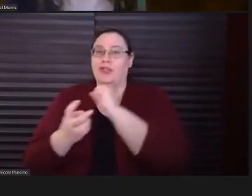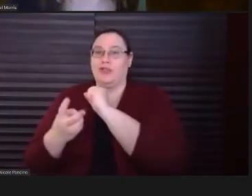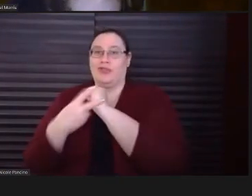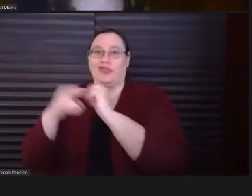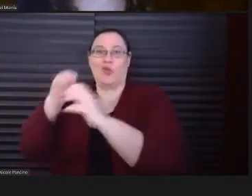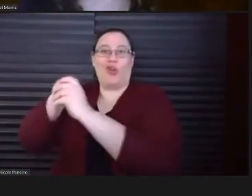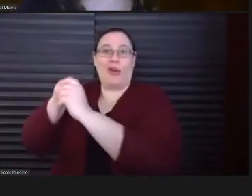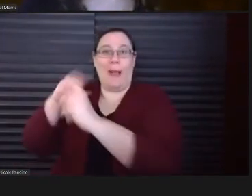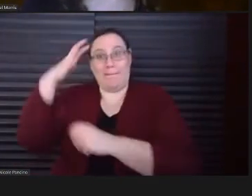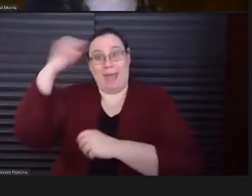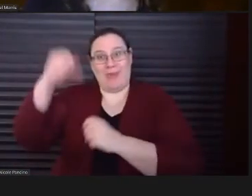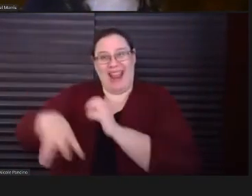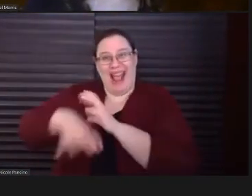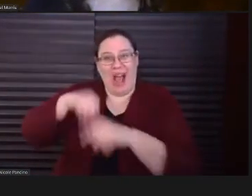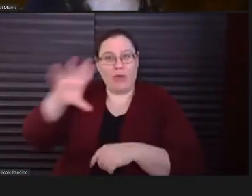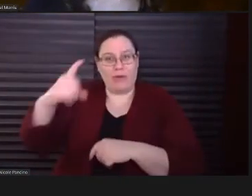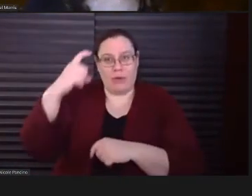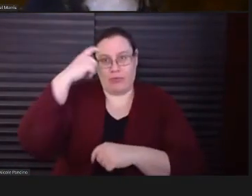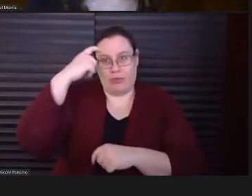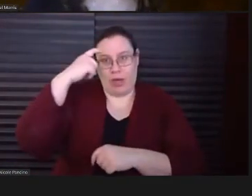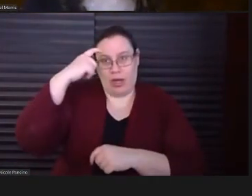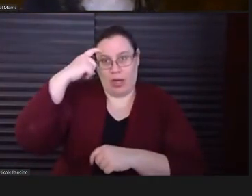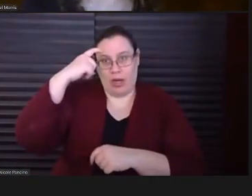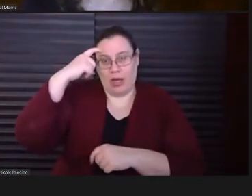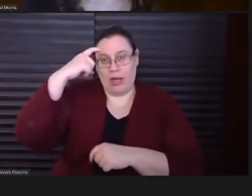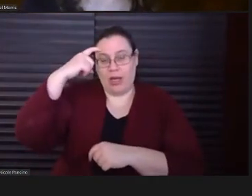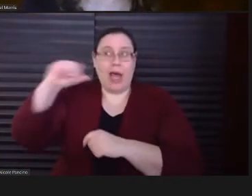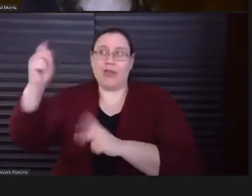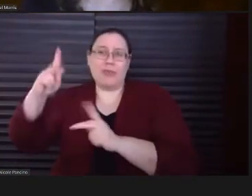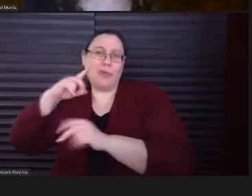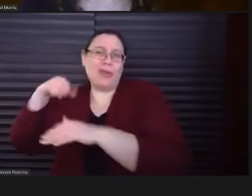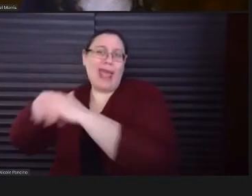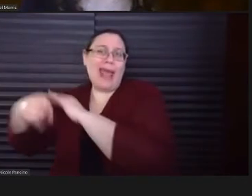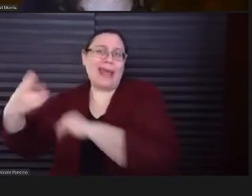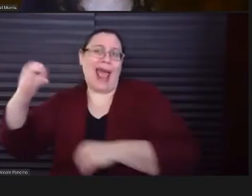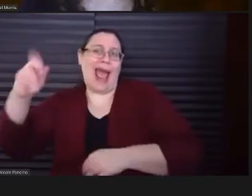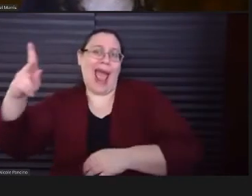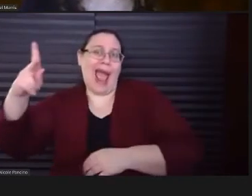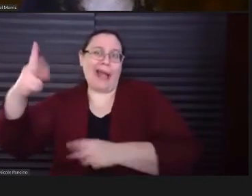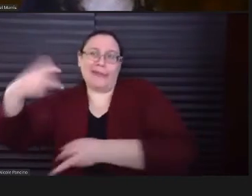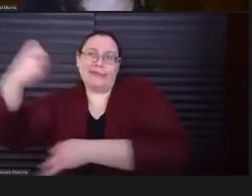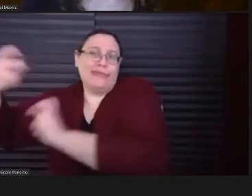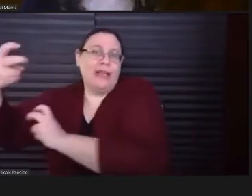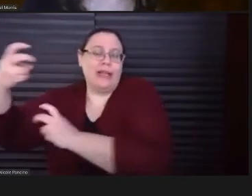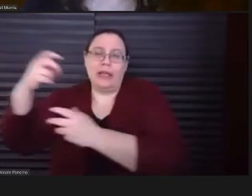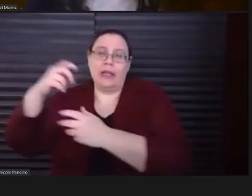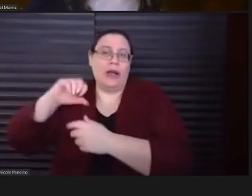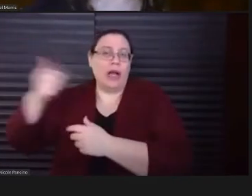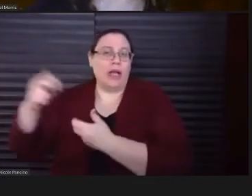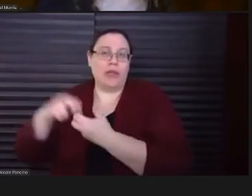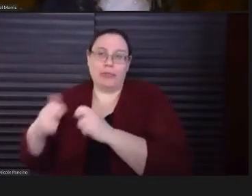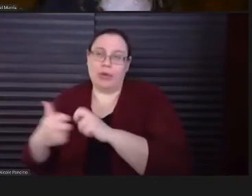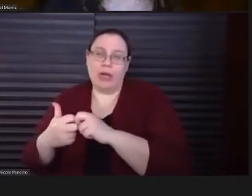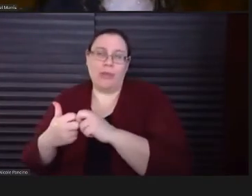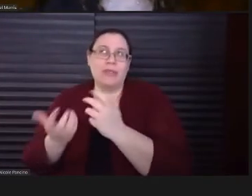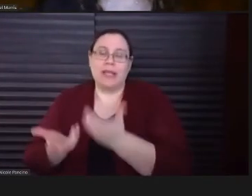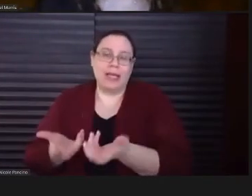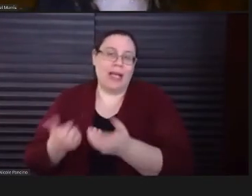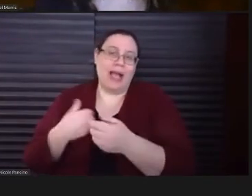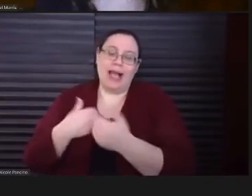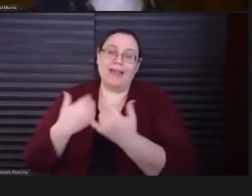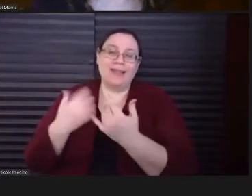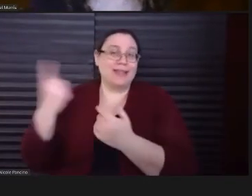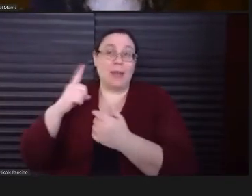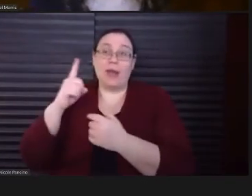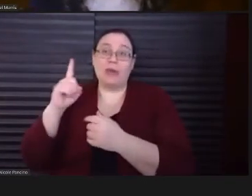outside your brain, which then becomes hackable and enters a whole other range of problems, which I'm waiting for a sci-fi writer to